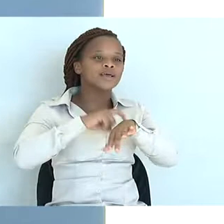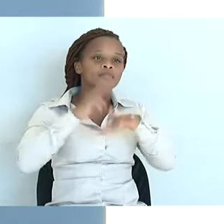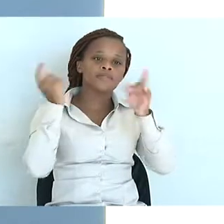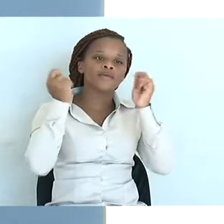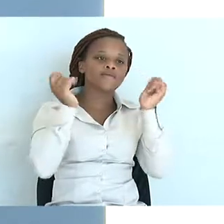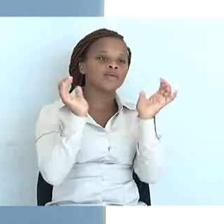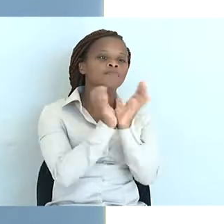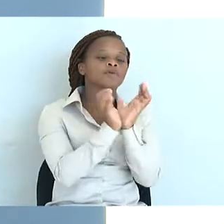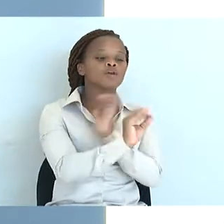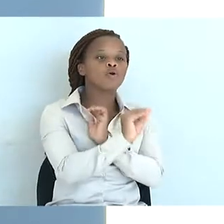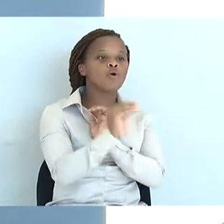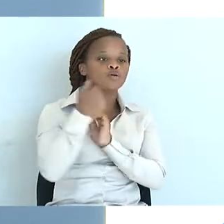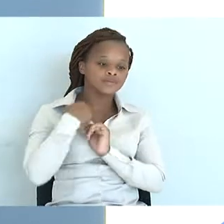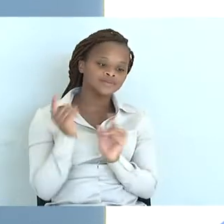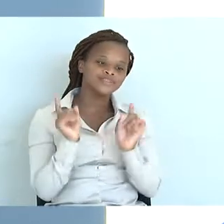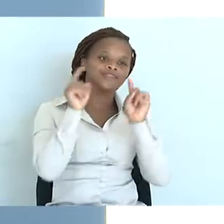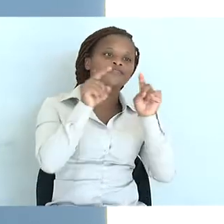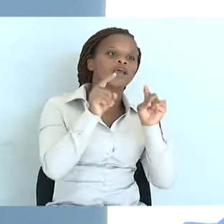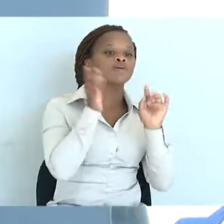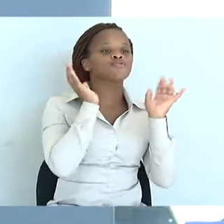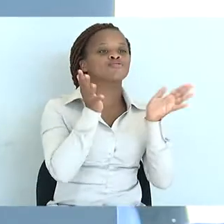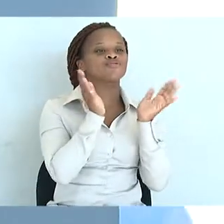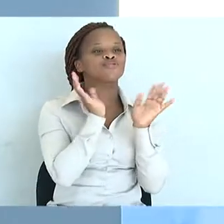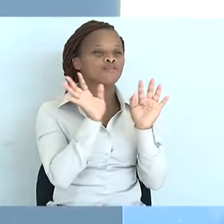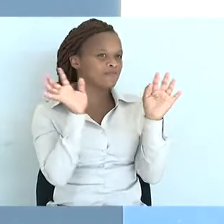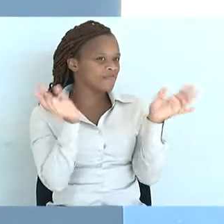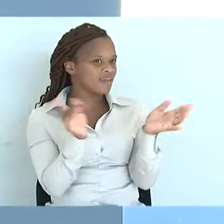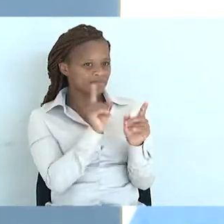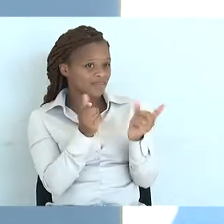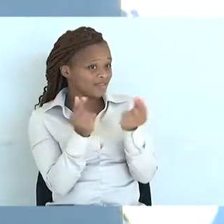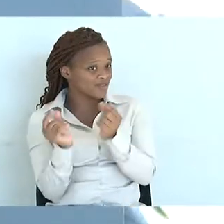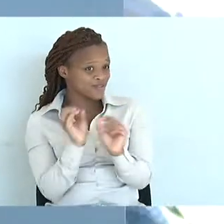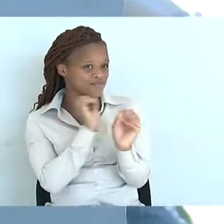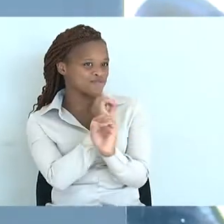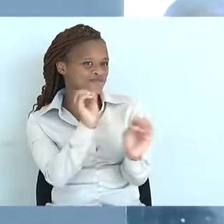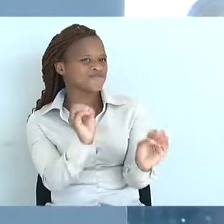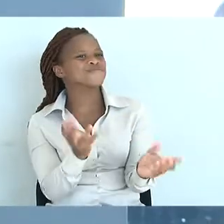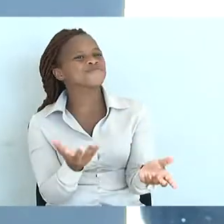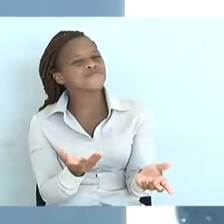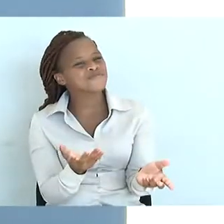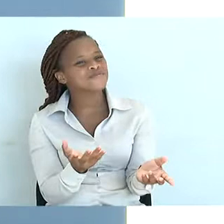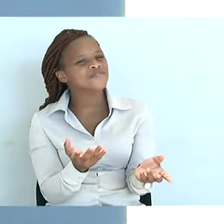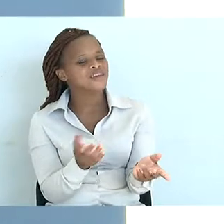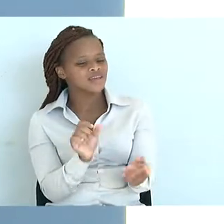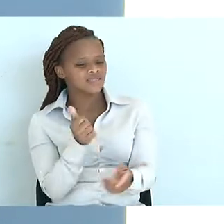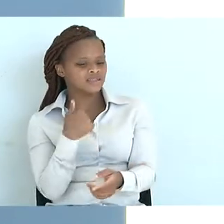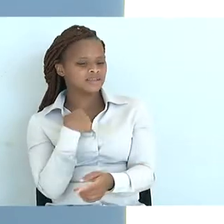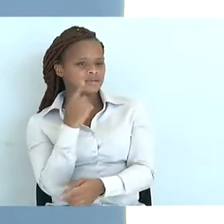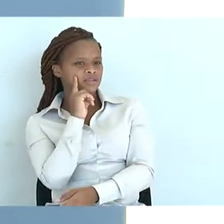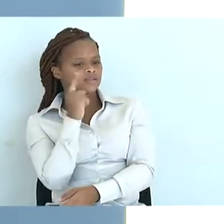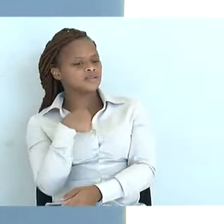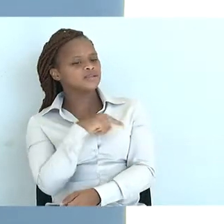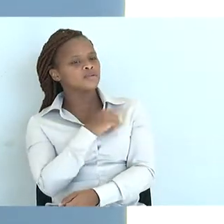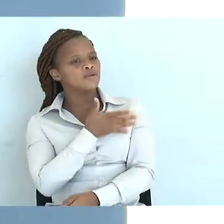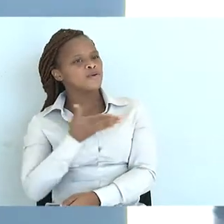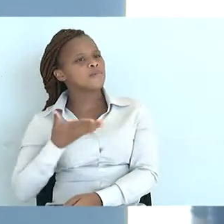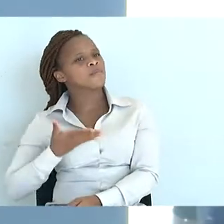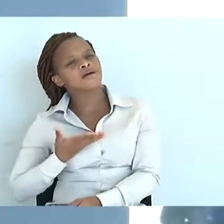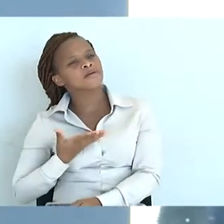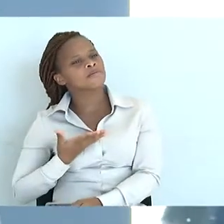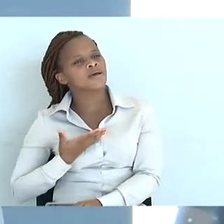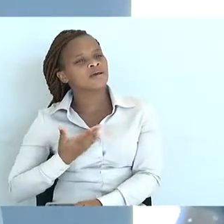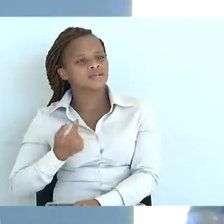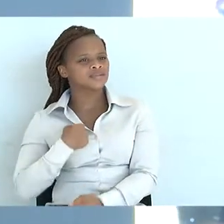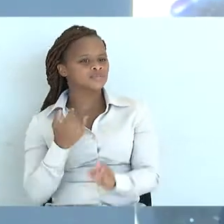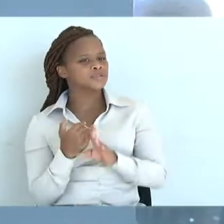singama cooperative kugcine kungenzekalanga. Ekugcineni sigcina kubukeka ngazathi thina so mama sama cooperative